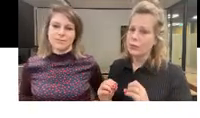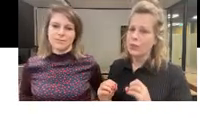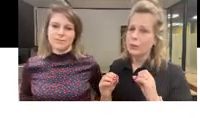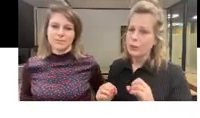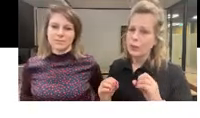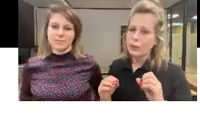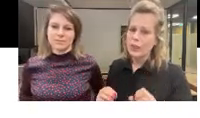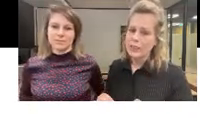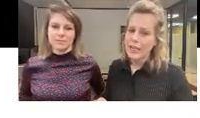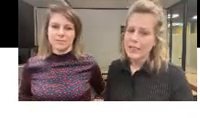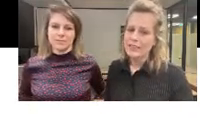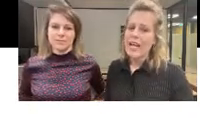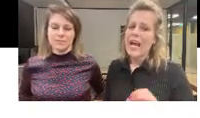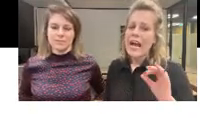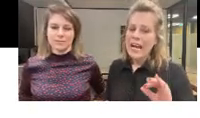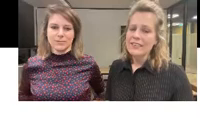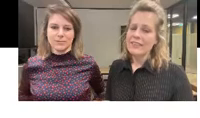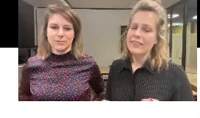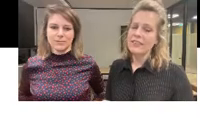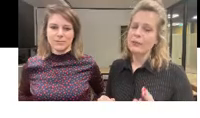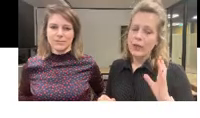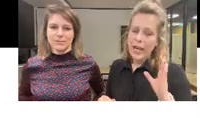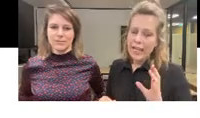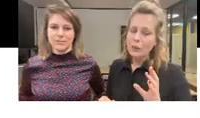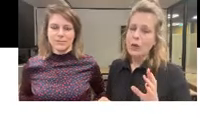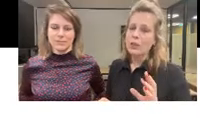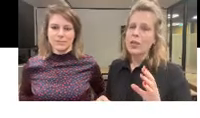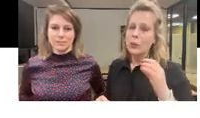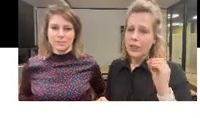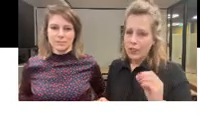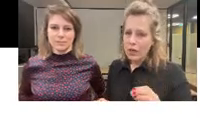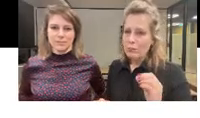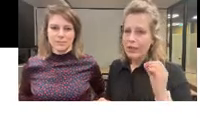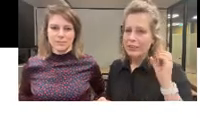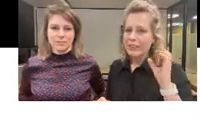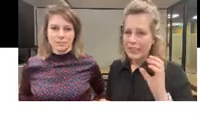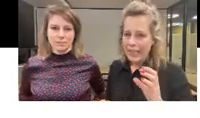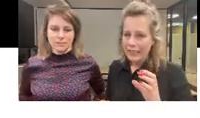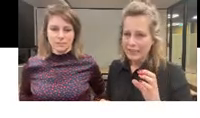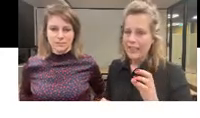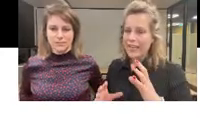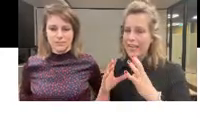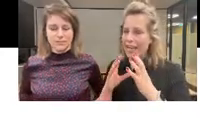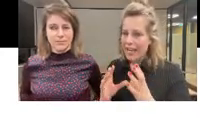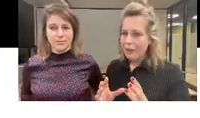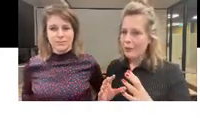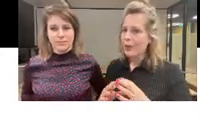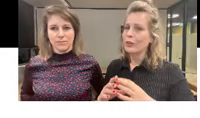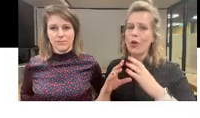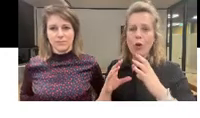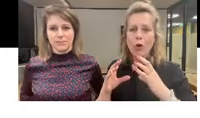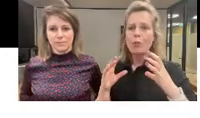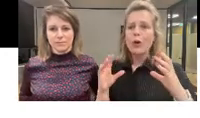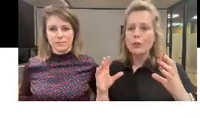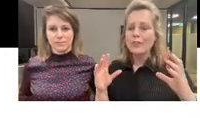is really, really, really nice. ITT for anyone with a complex case.